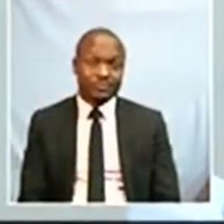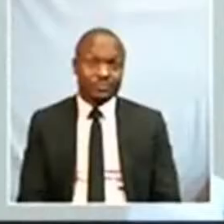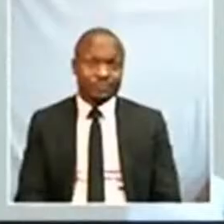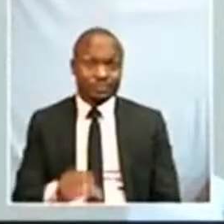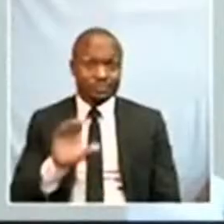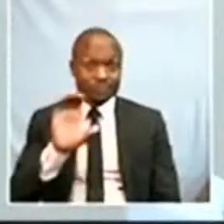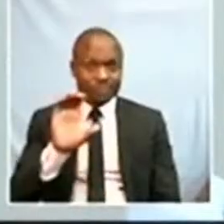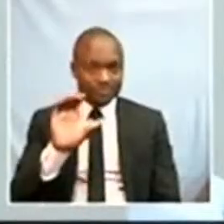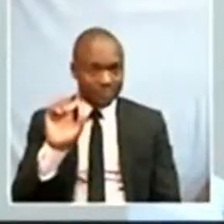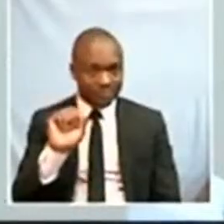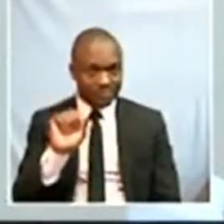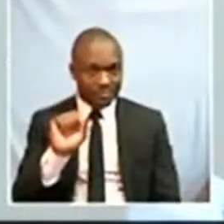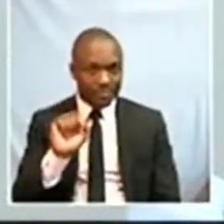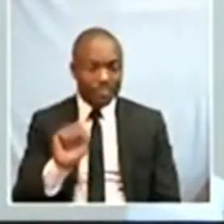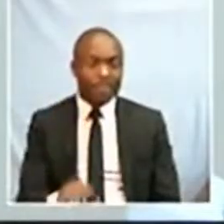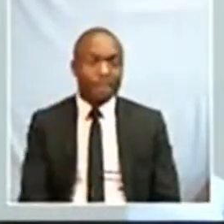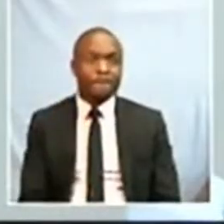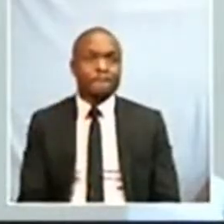CS?